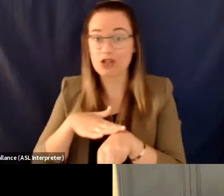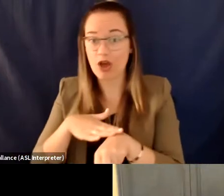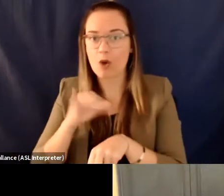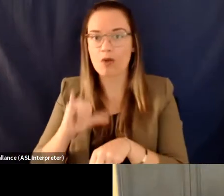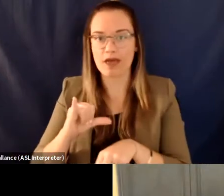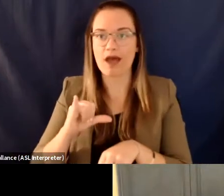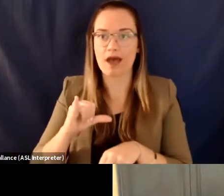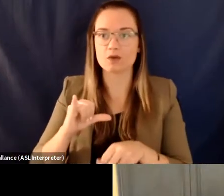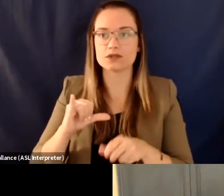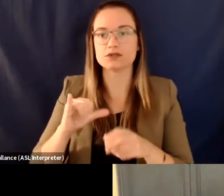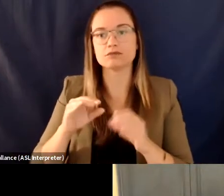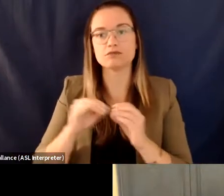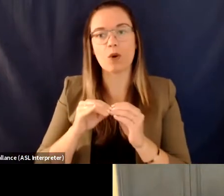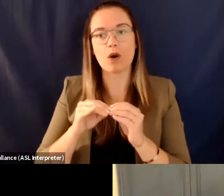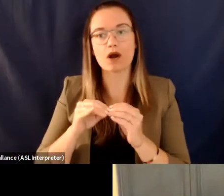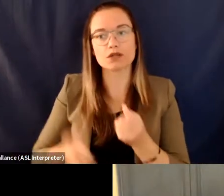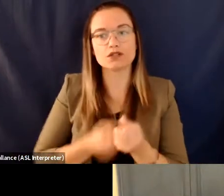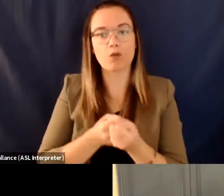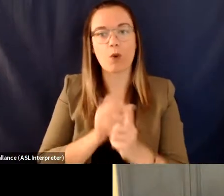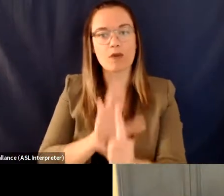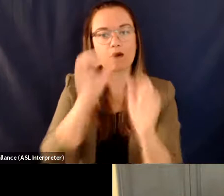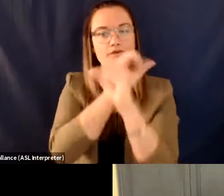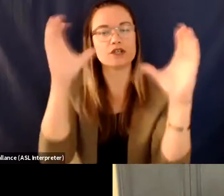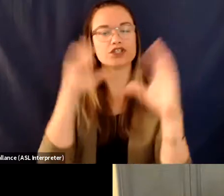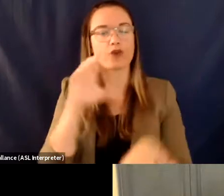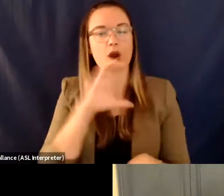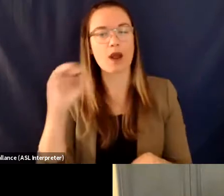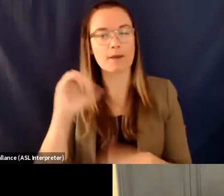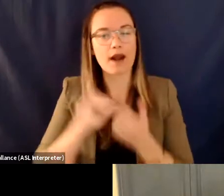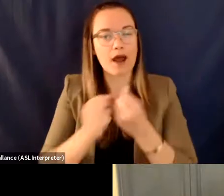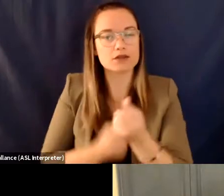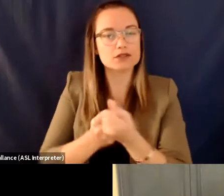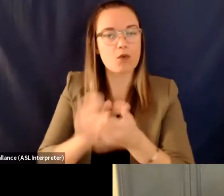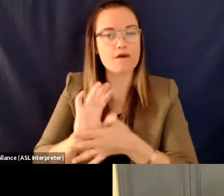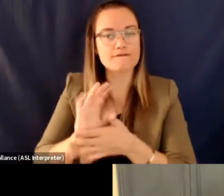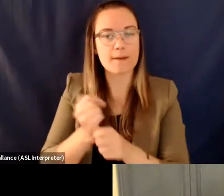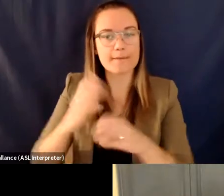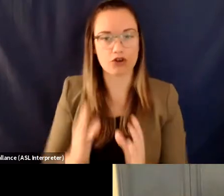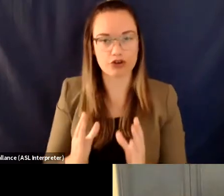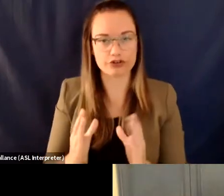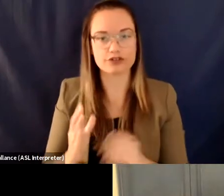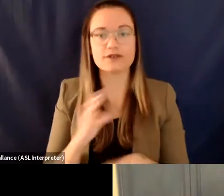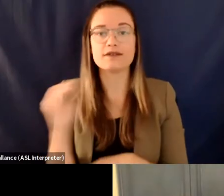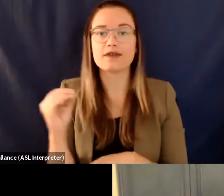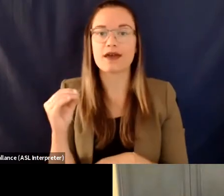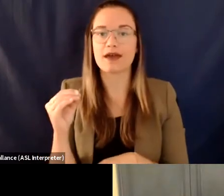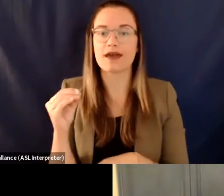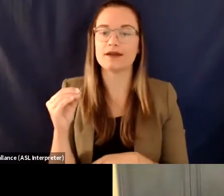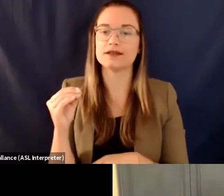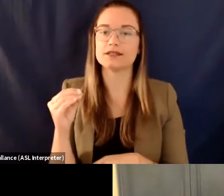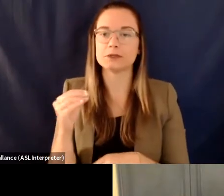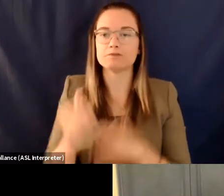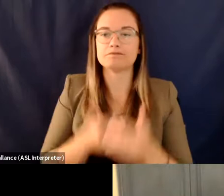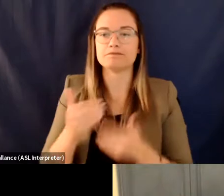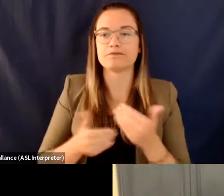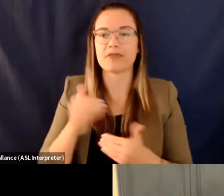to sort of their vision as a company and how they want to support filmmakers. And then I think going through the sort of vertigo